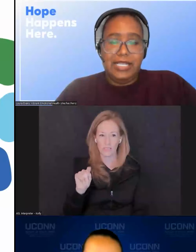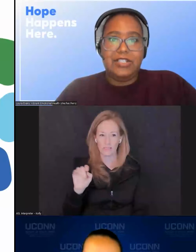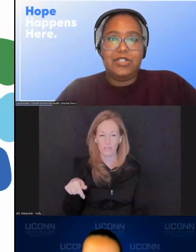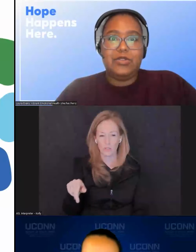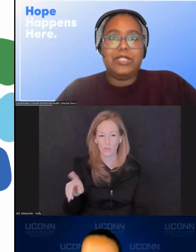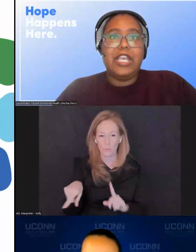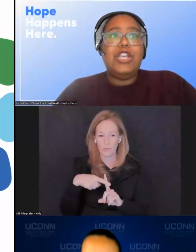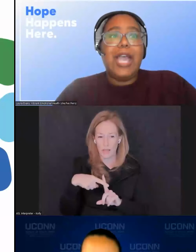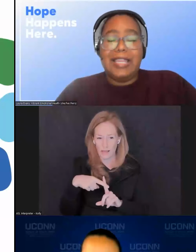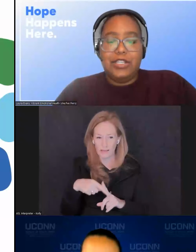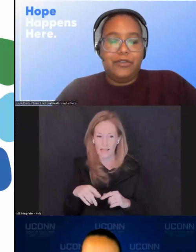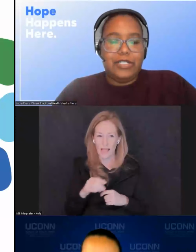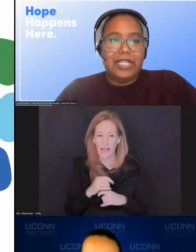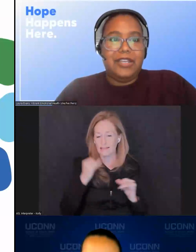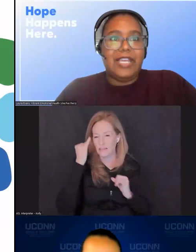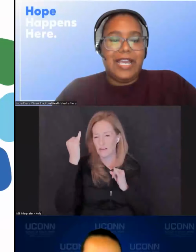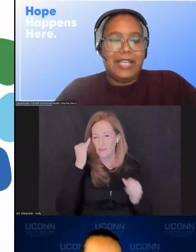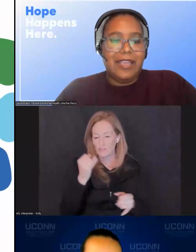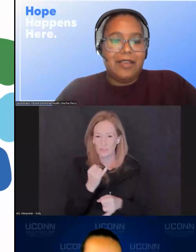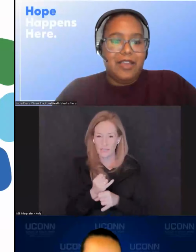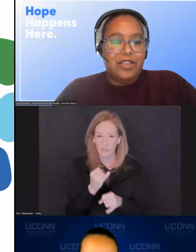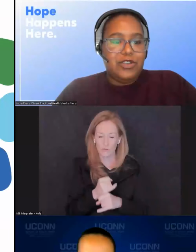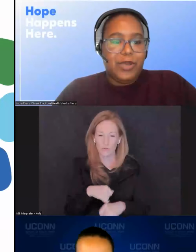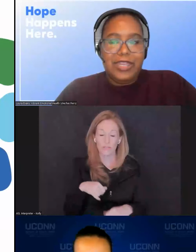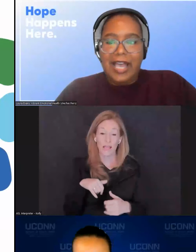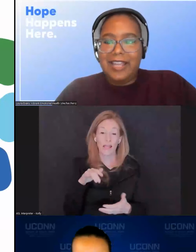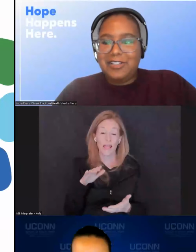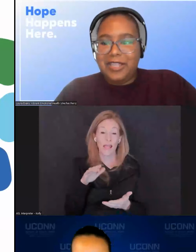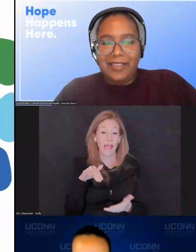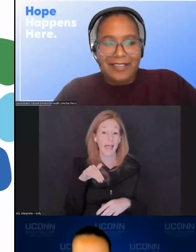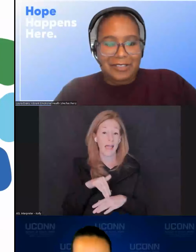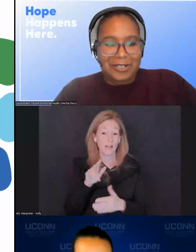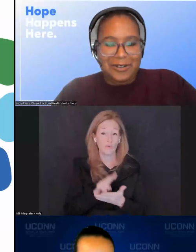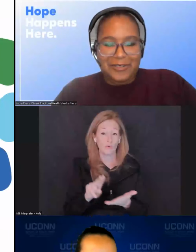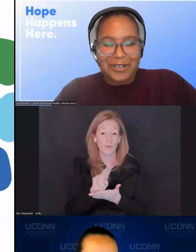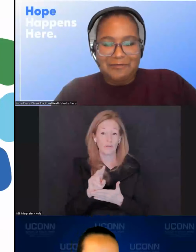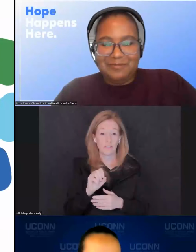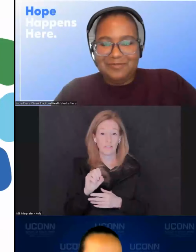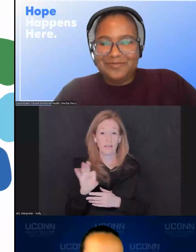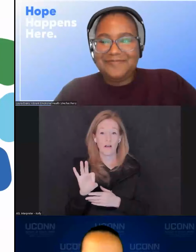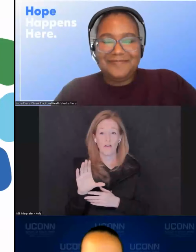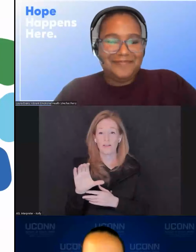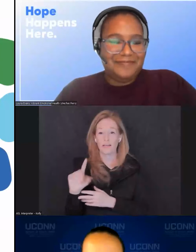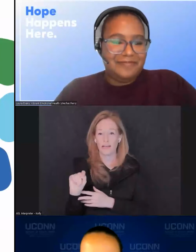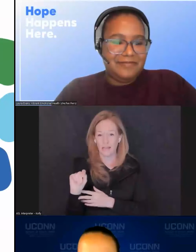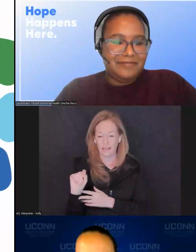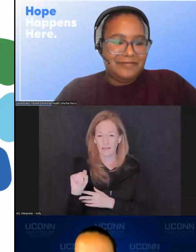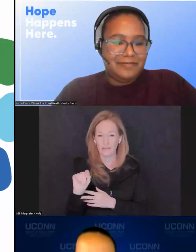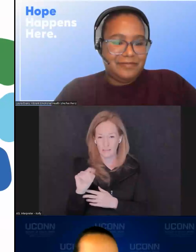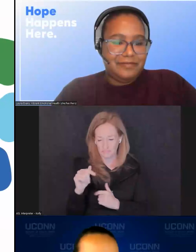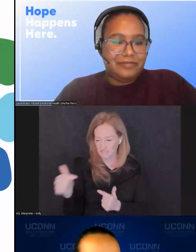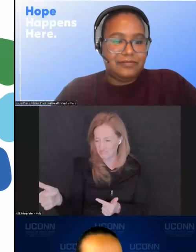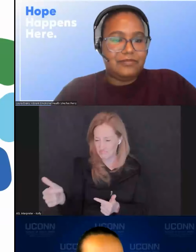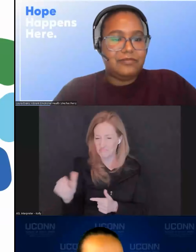Innovations Institute at the University of Connecticut. So with that, Angela, I'll turn it over to you. Thank you